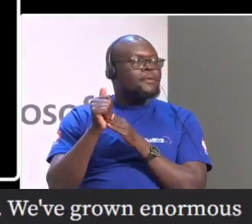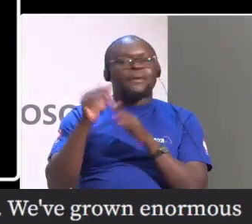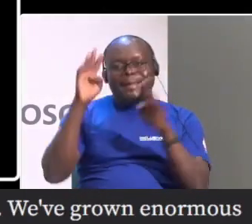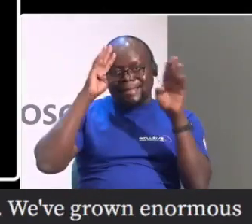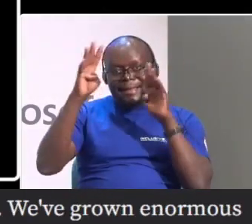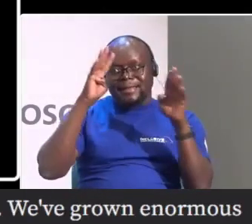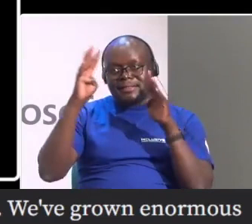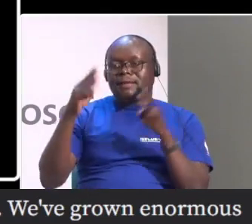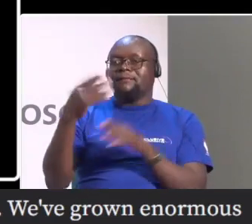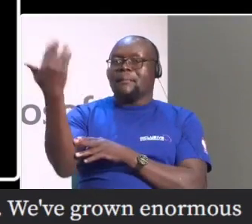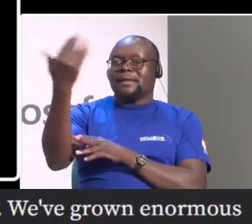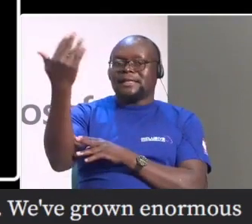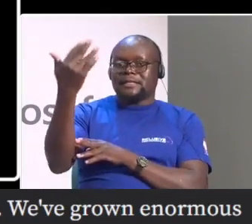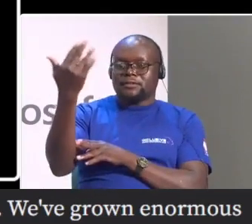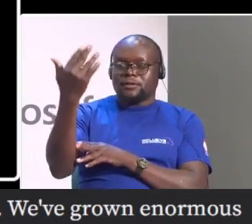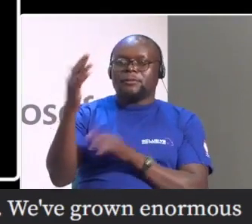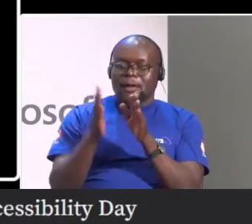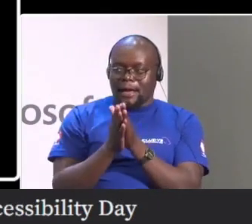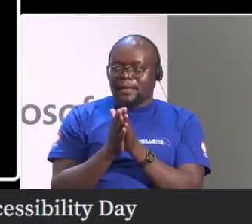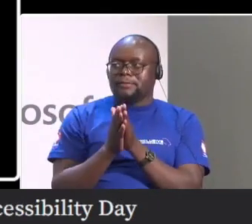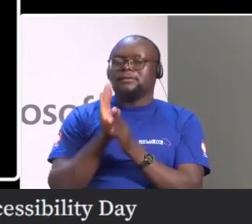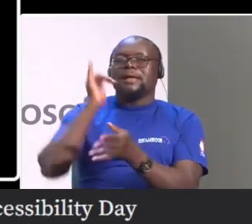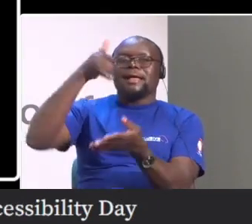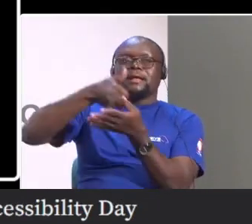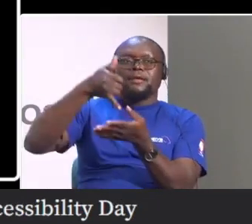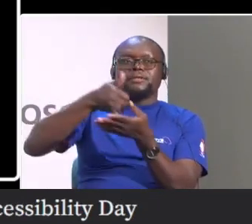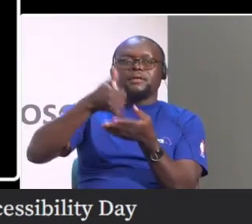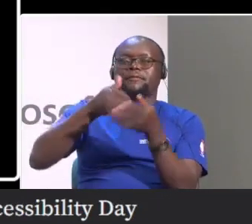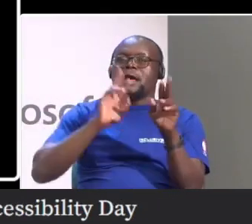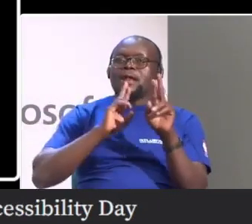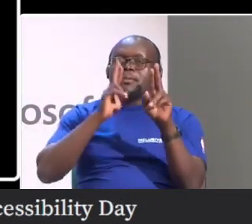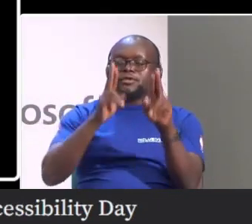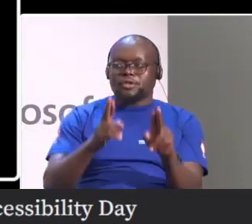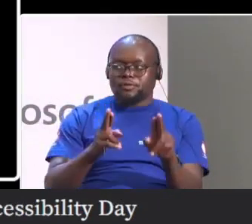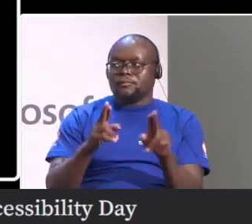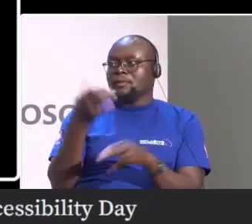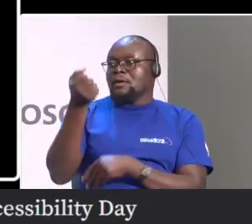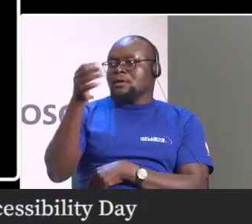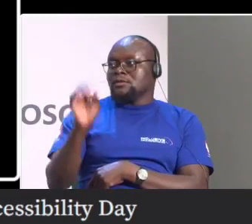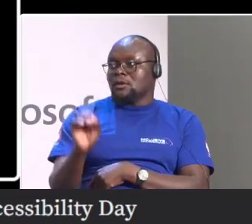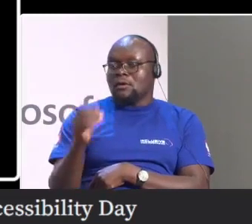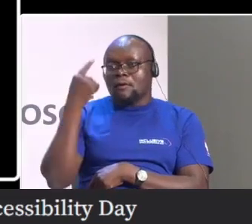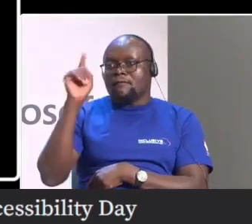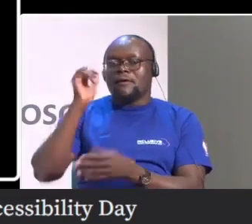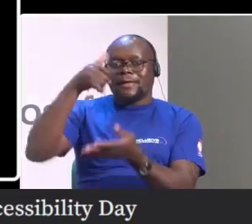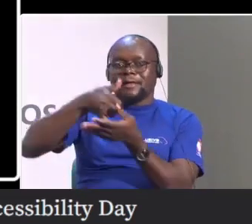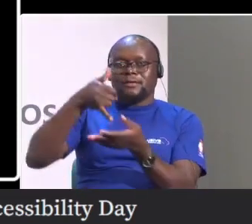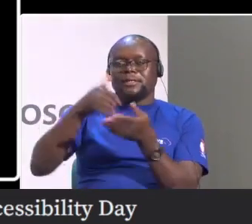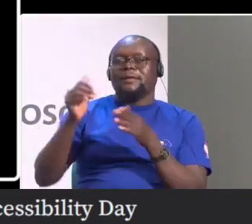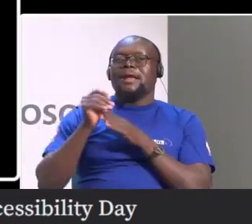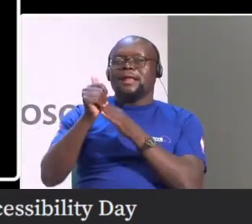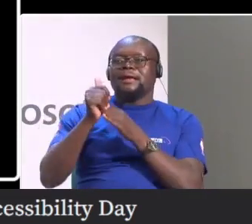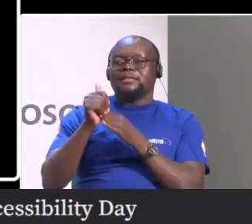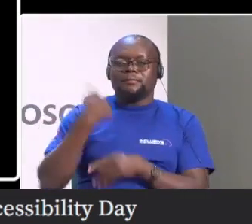inclusive representation, and inclusive reporting. So for inclusive